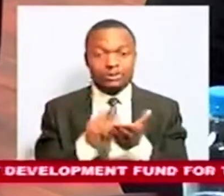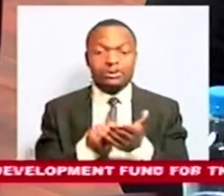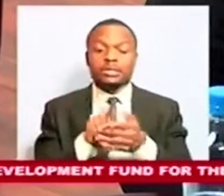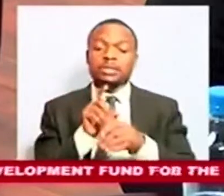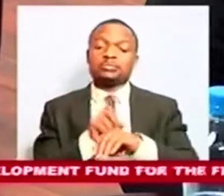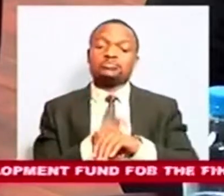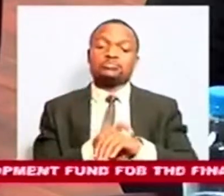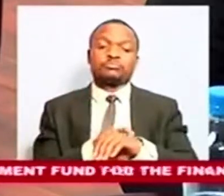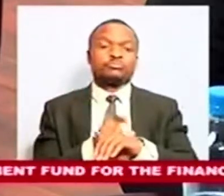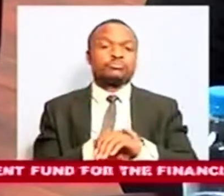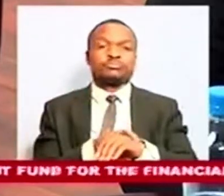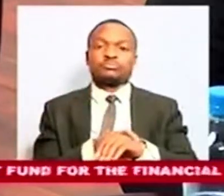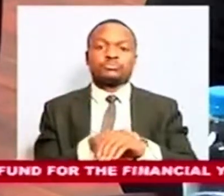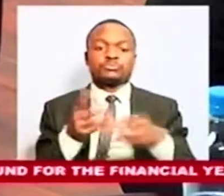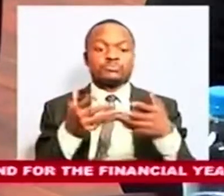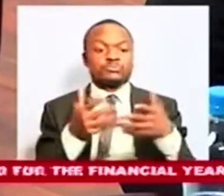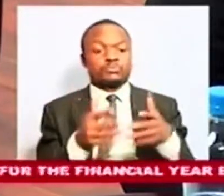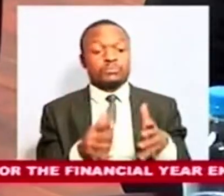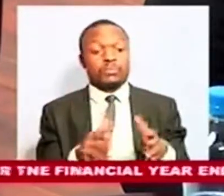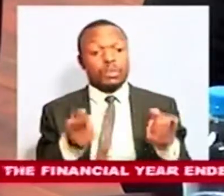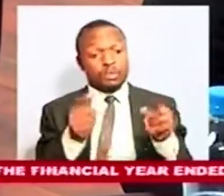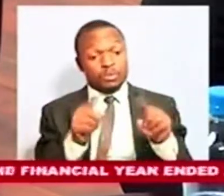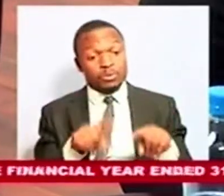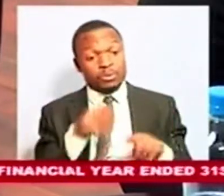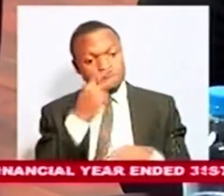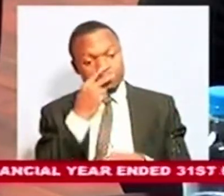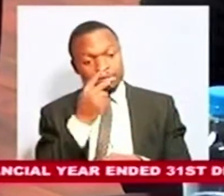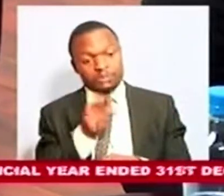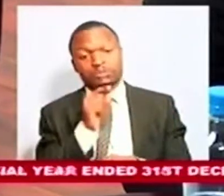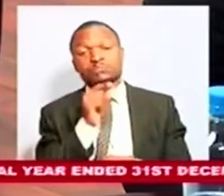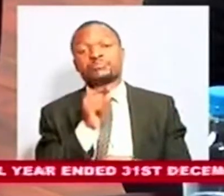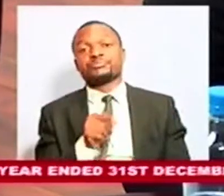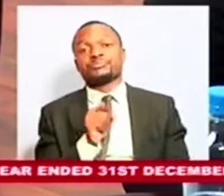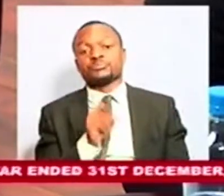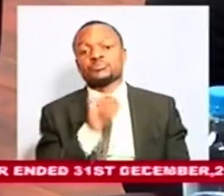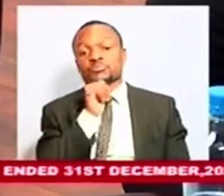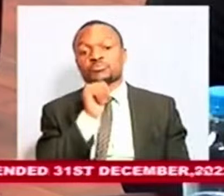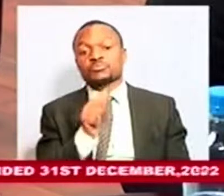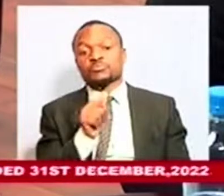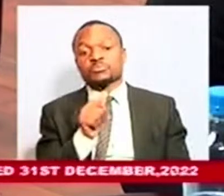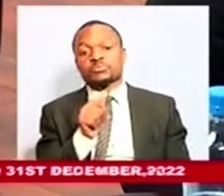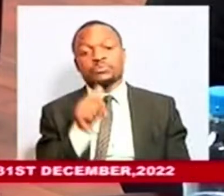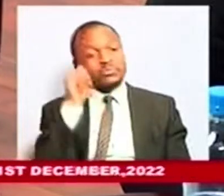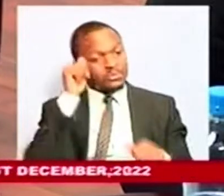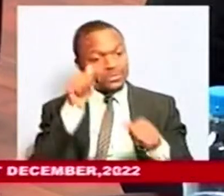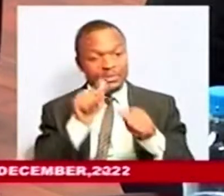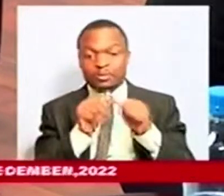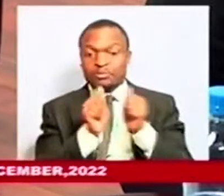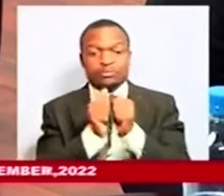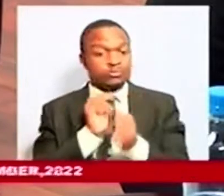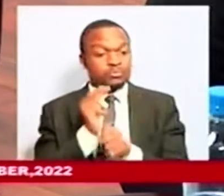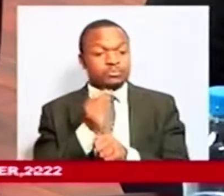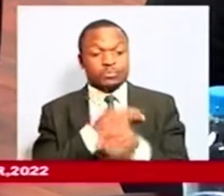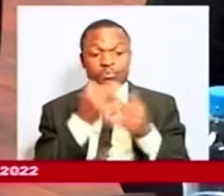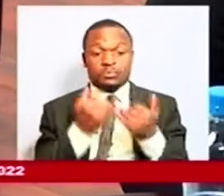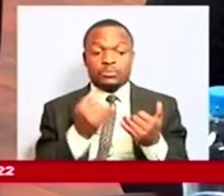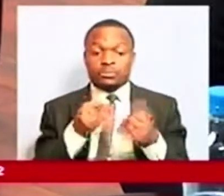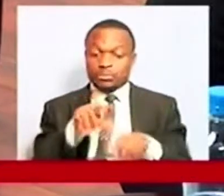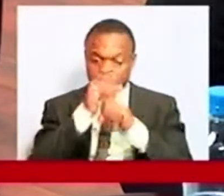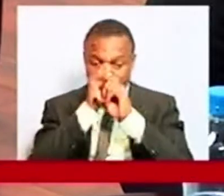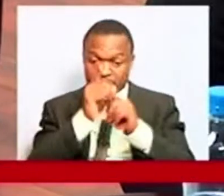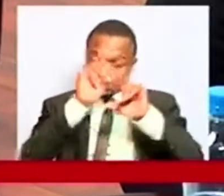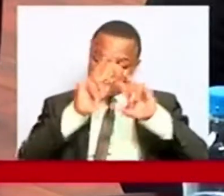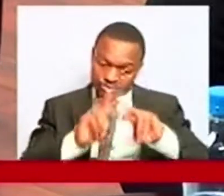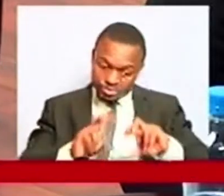time-consuming, Honorable Chair. And when we realized that he was not cooperating with us, we now decided to just start looking